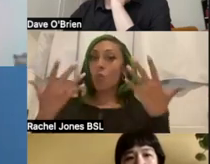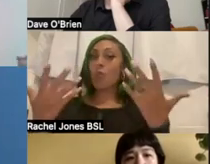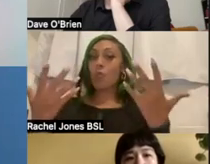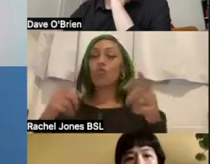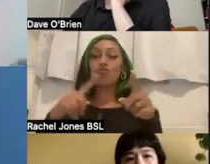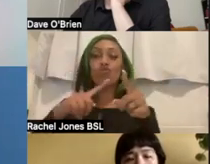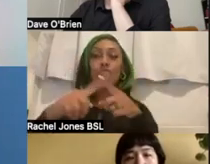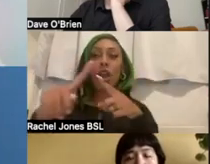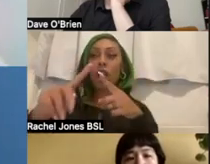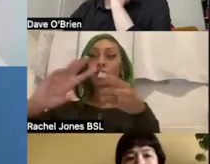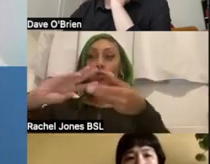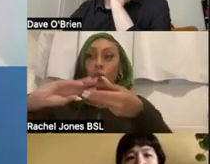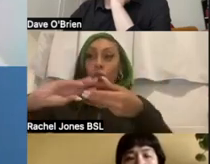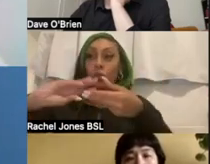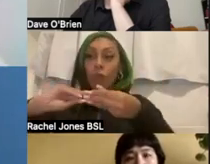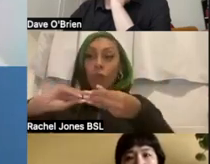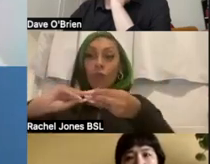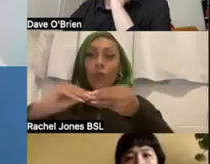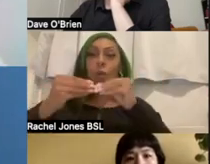equitable research practices.